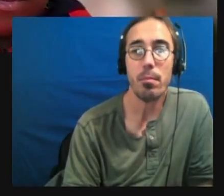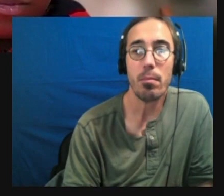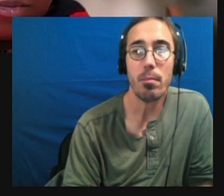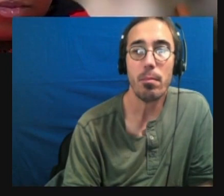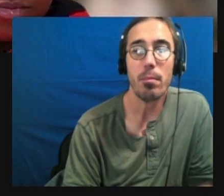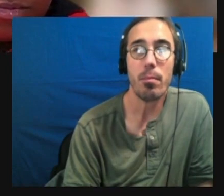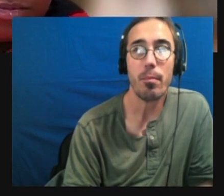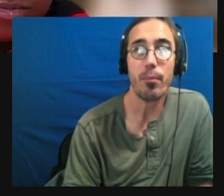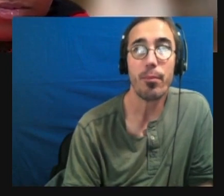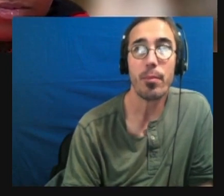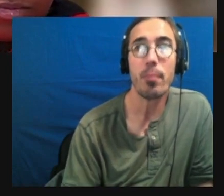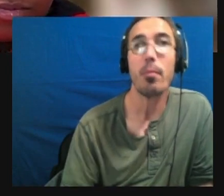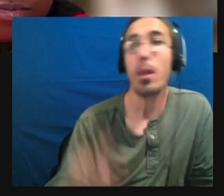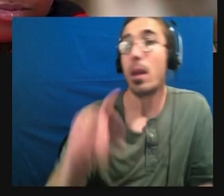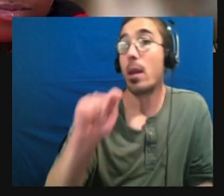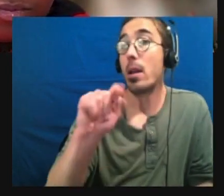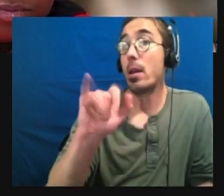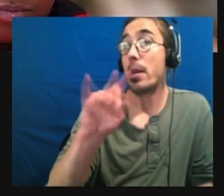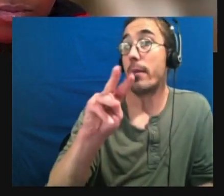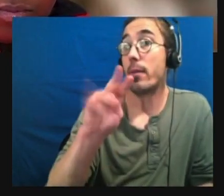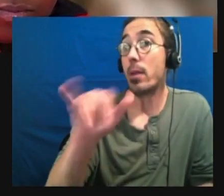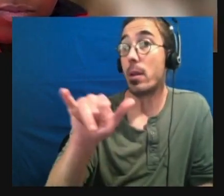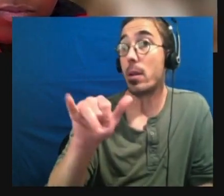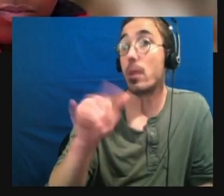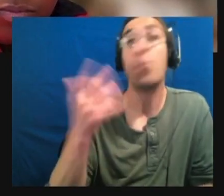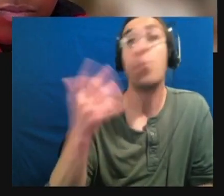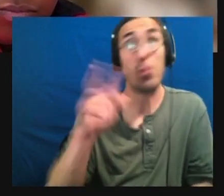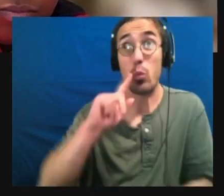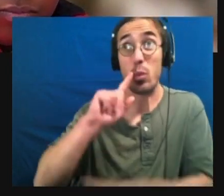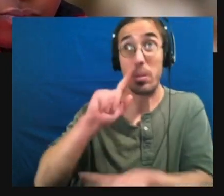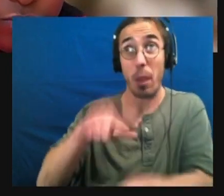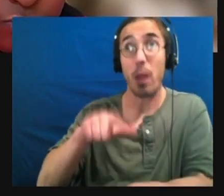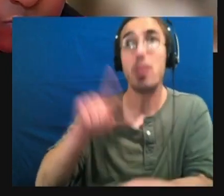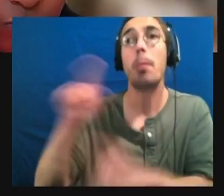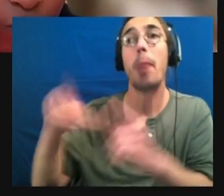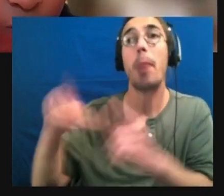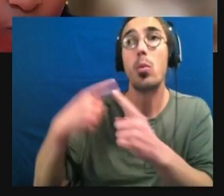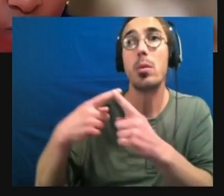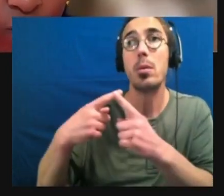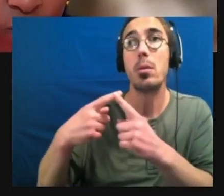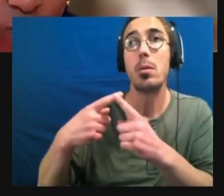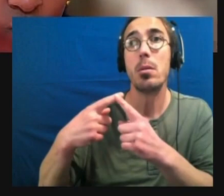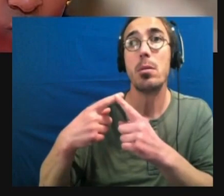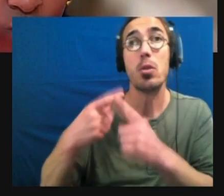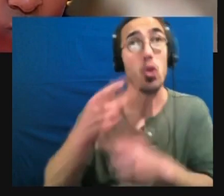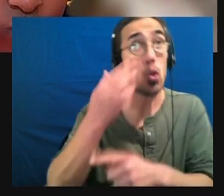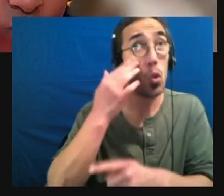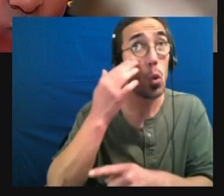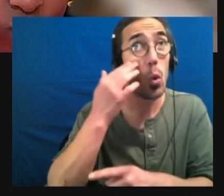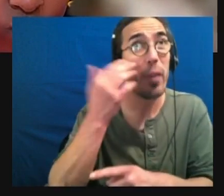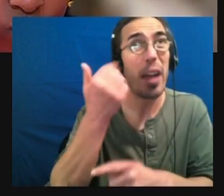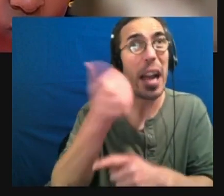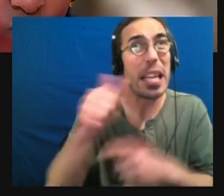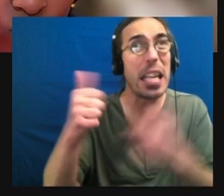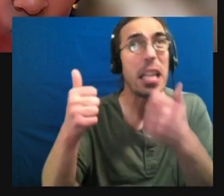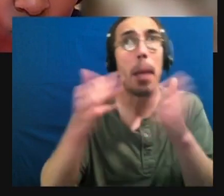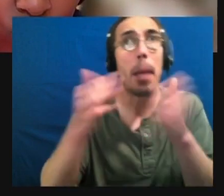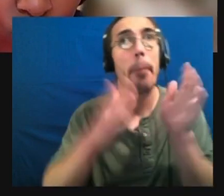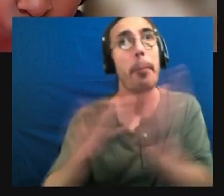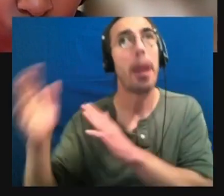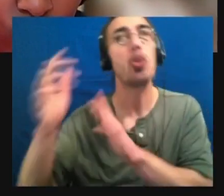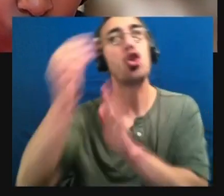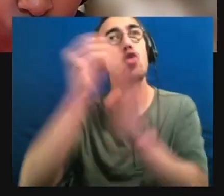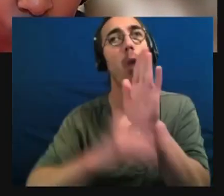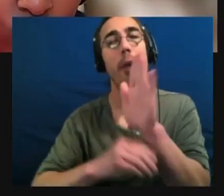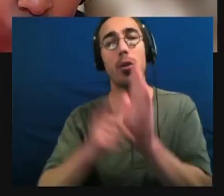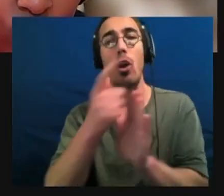Tiffany, did we respond about, do any of you know if there are efforts anywhere to draft legislation